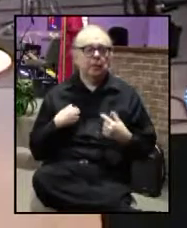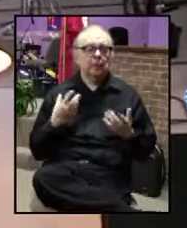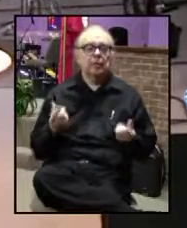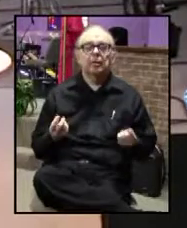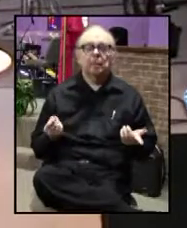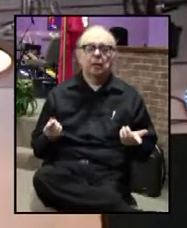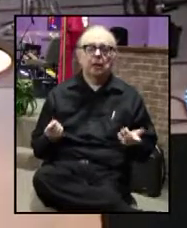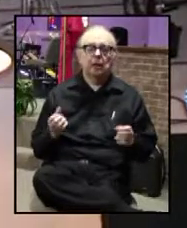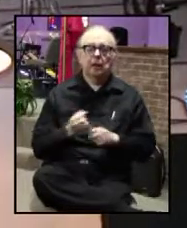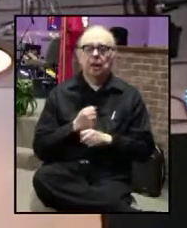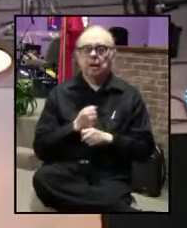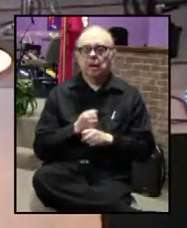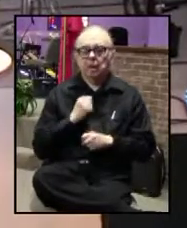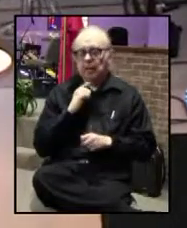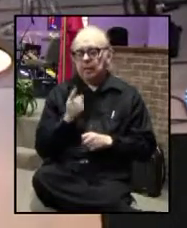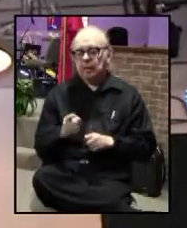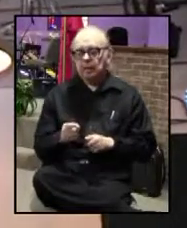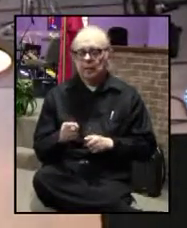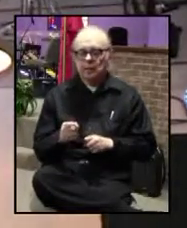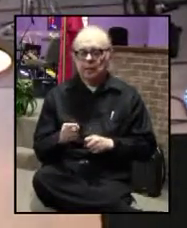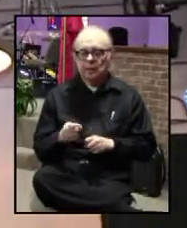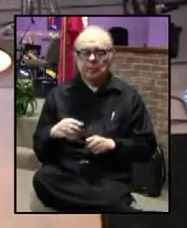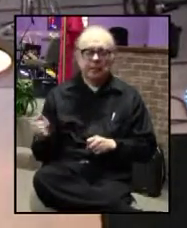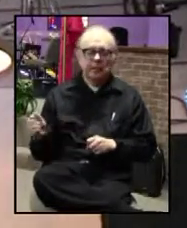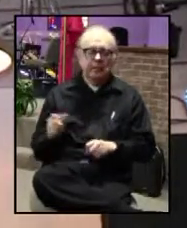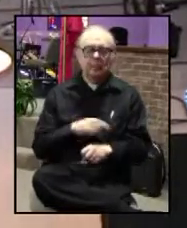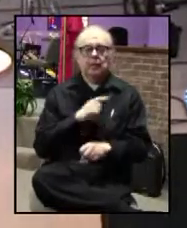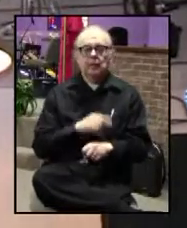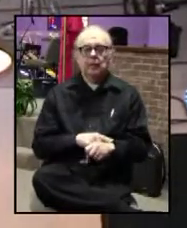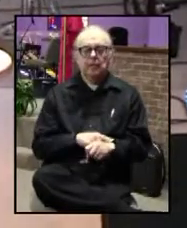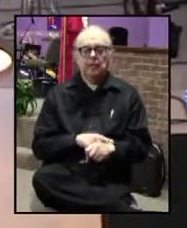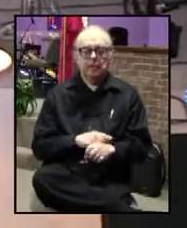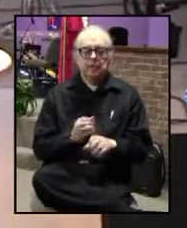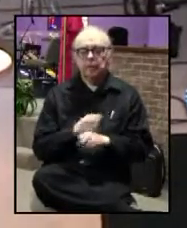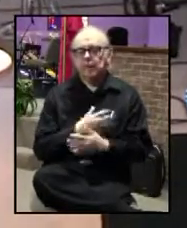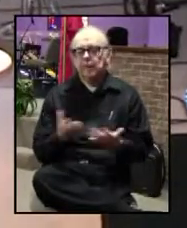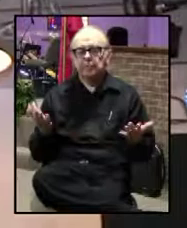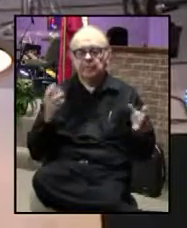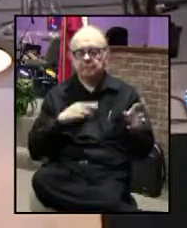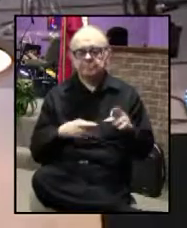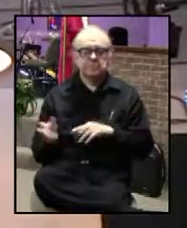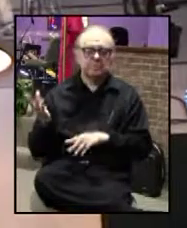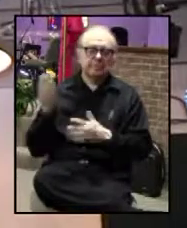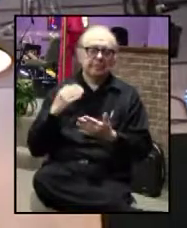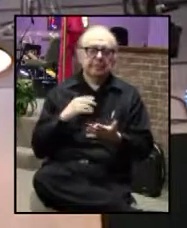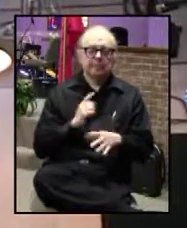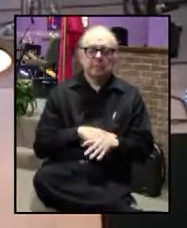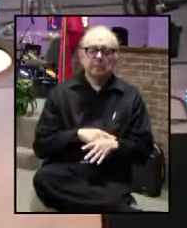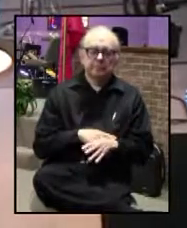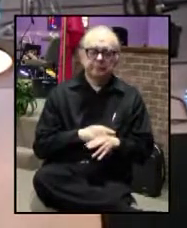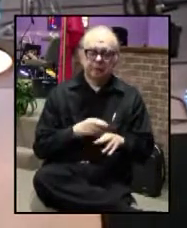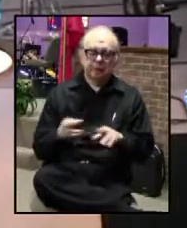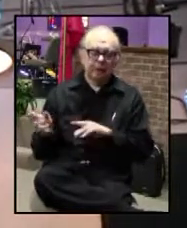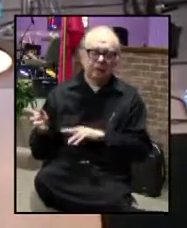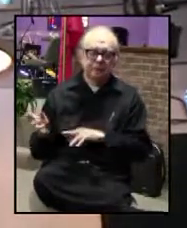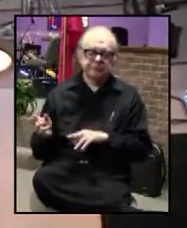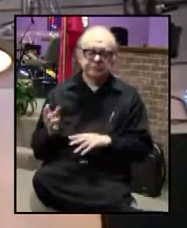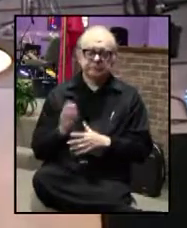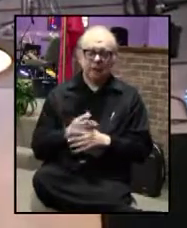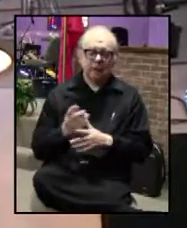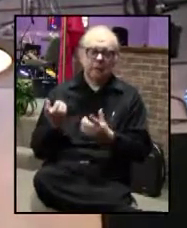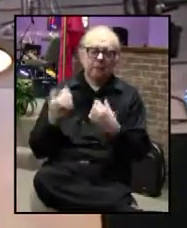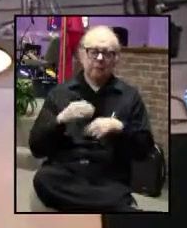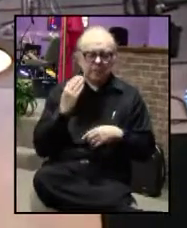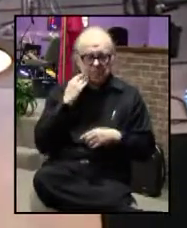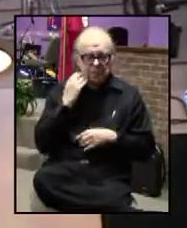to do? We got to get these orders out. It's going to take us a long time to mobilize everybody, and by the time they get mobilized and start coming, we'll